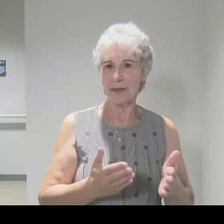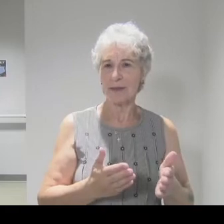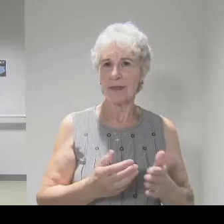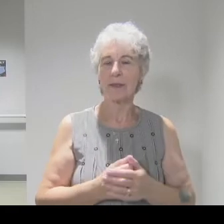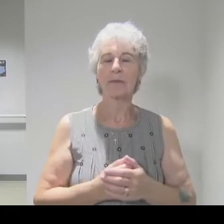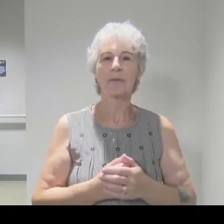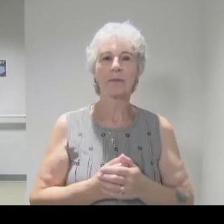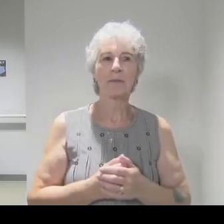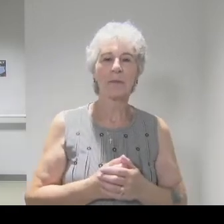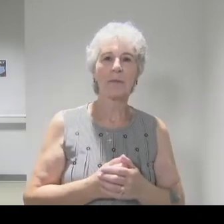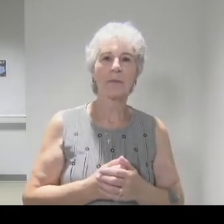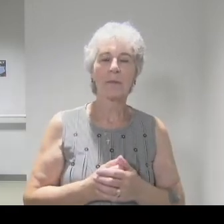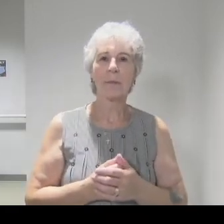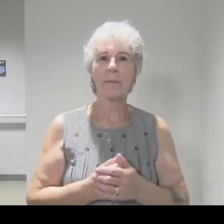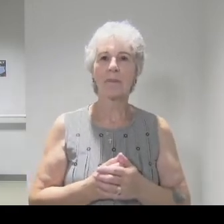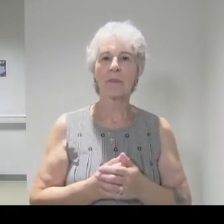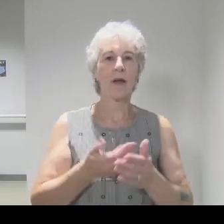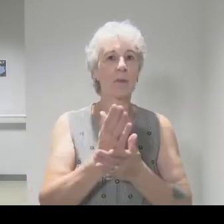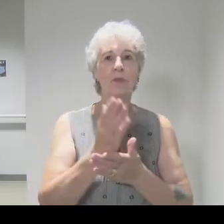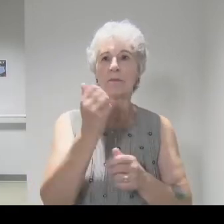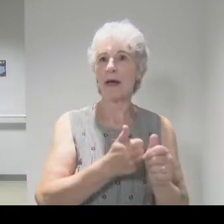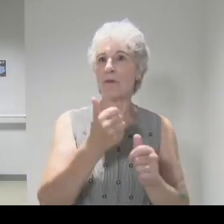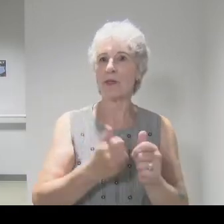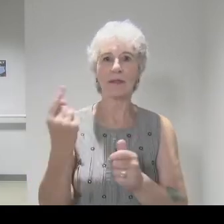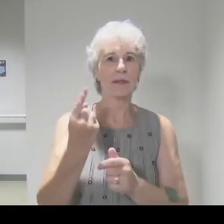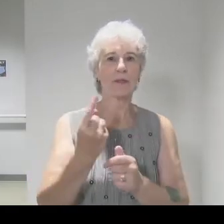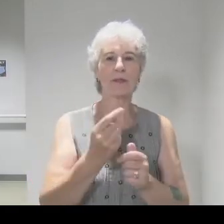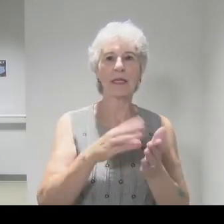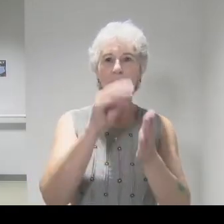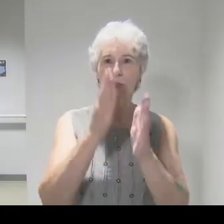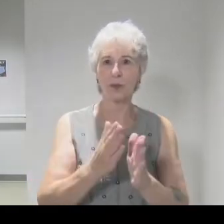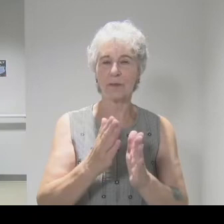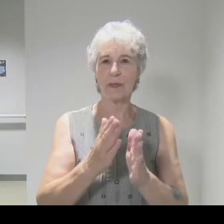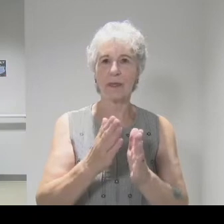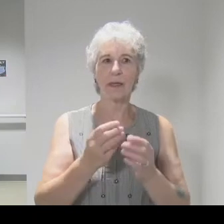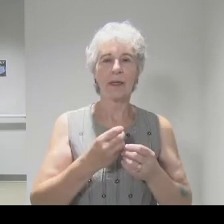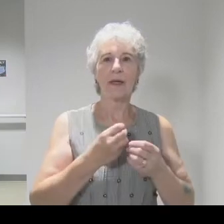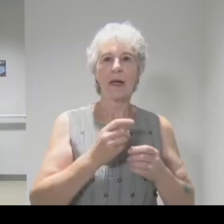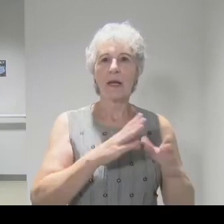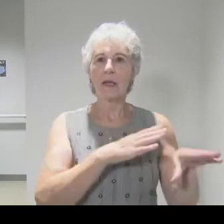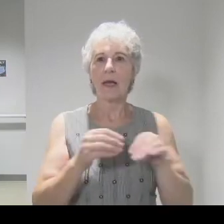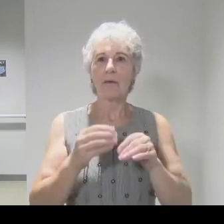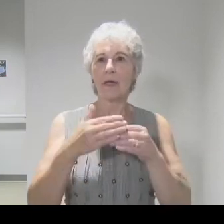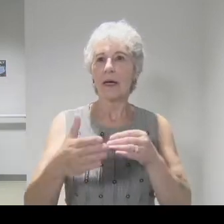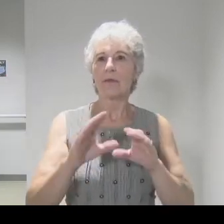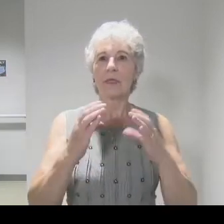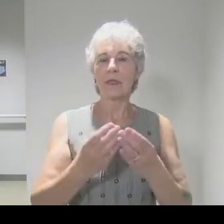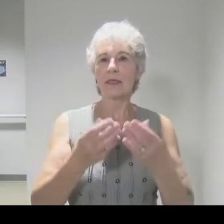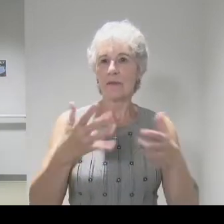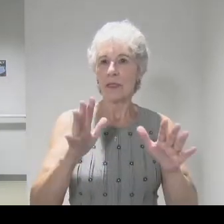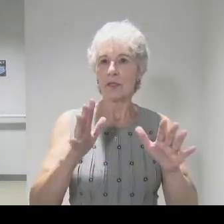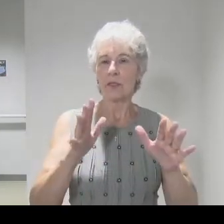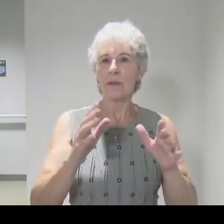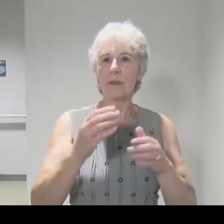by Haldane. Well, almost every single one of those students dispersed after the class was over. Some went